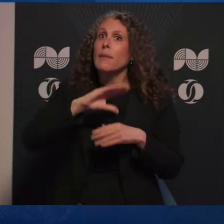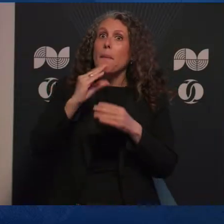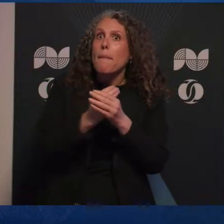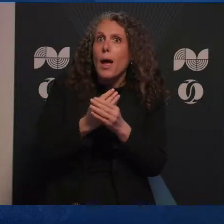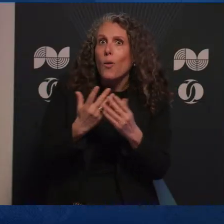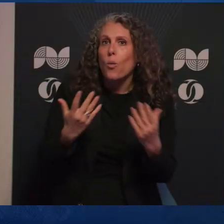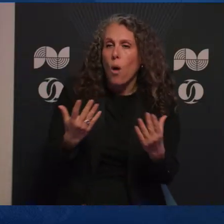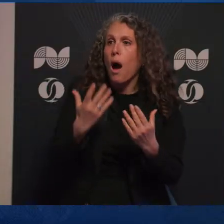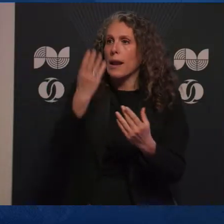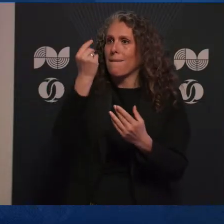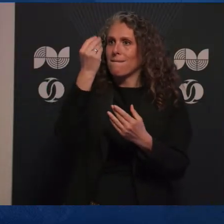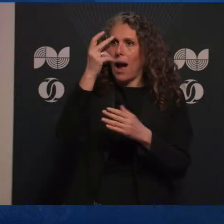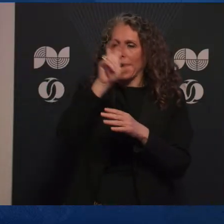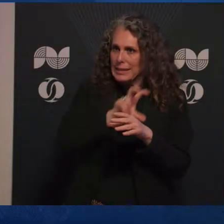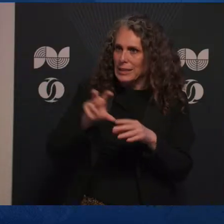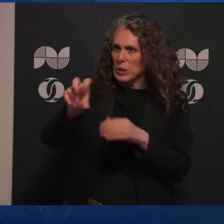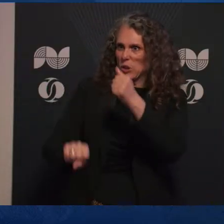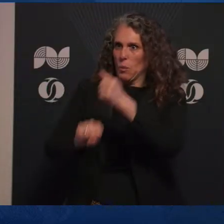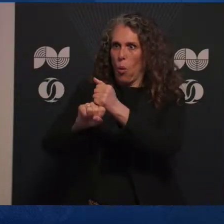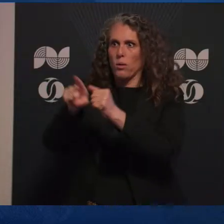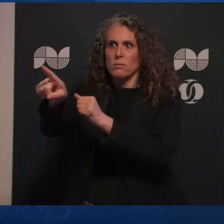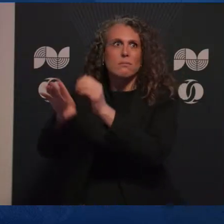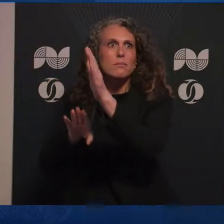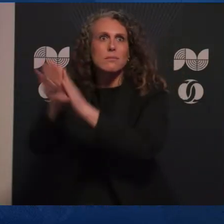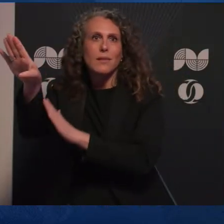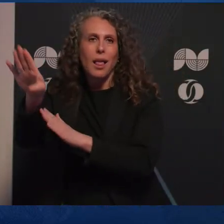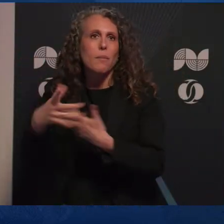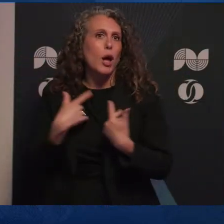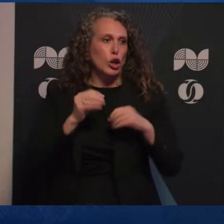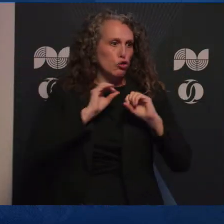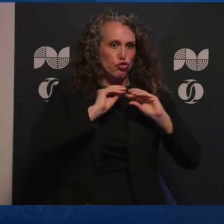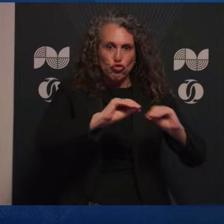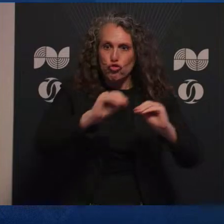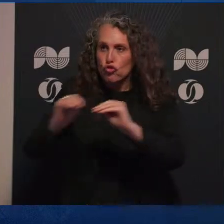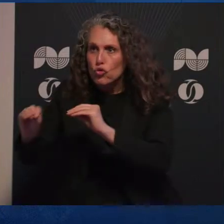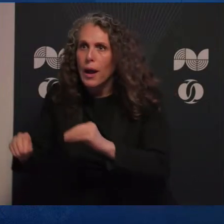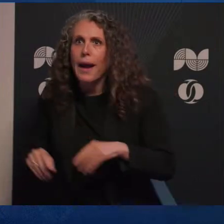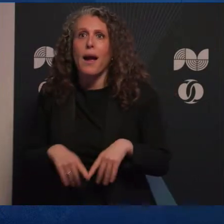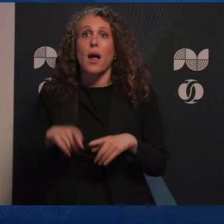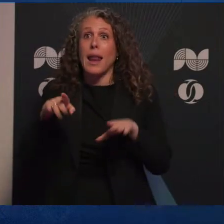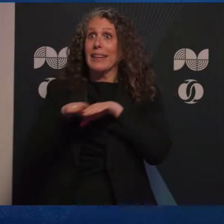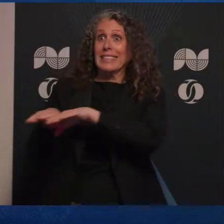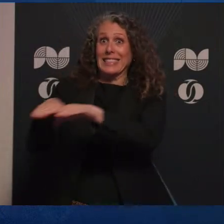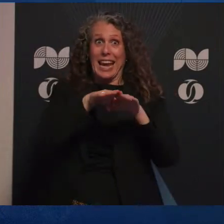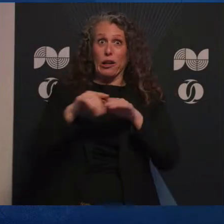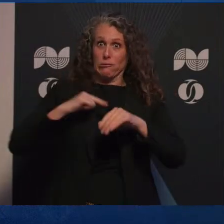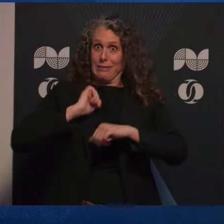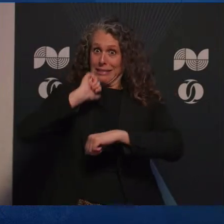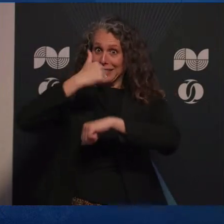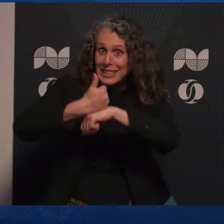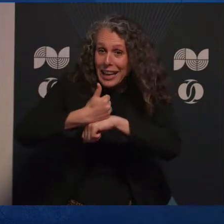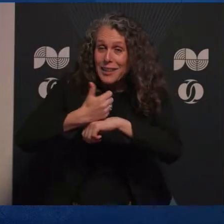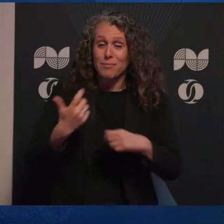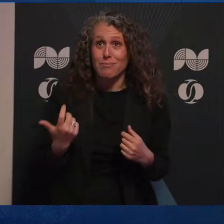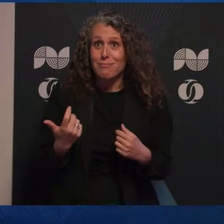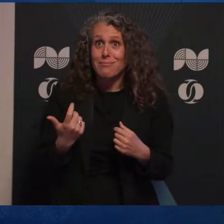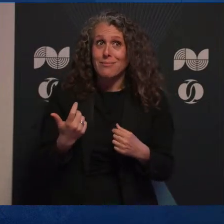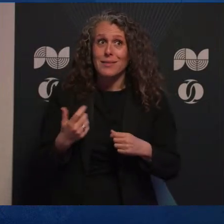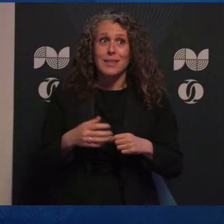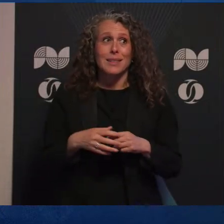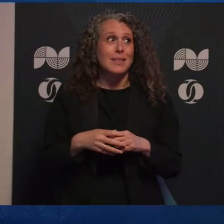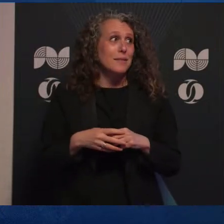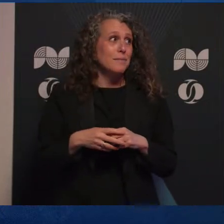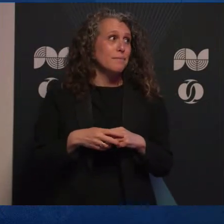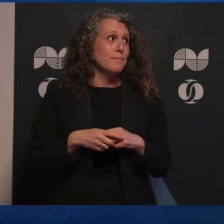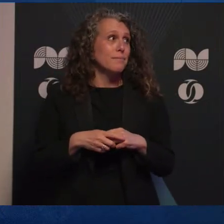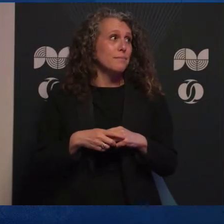provided the financing, we trained everybody, we organized these tenders. We basically transformed,